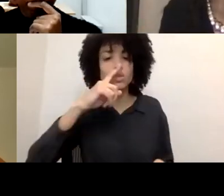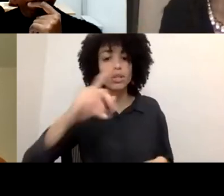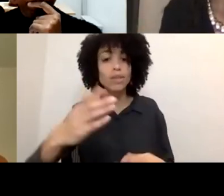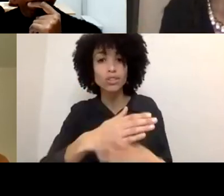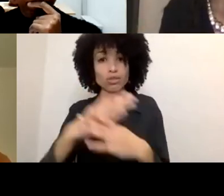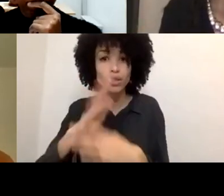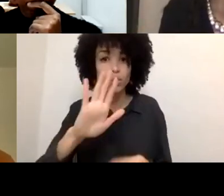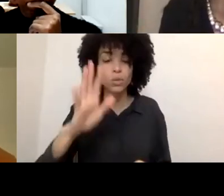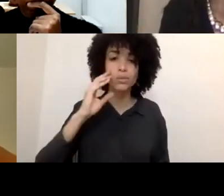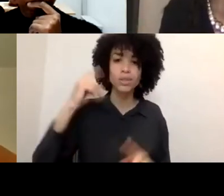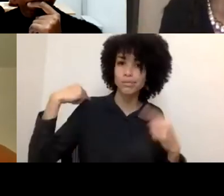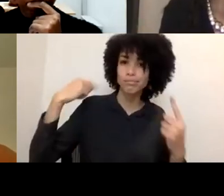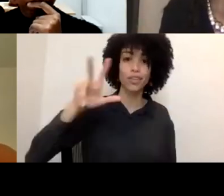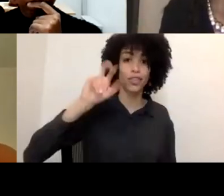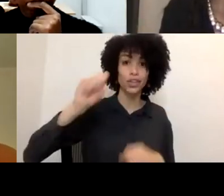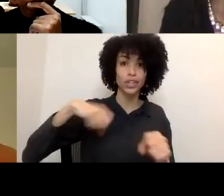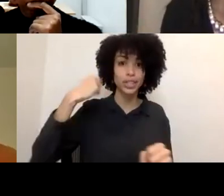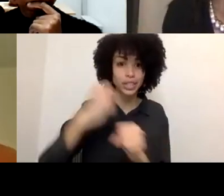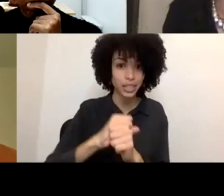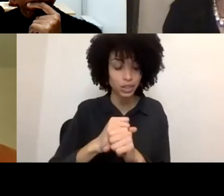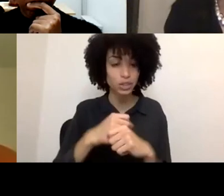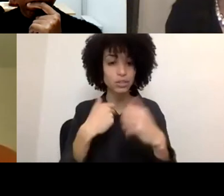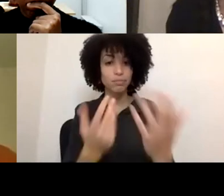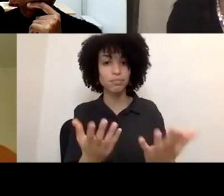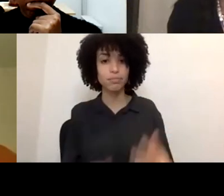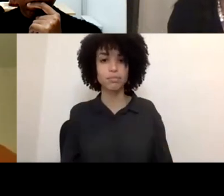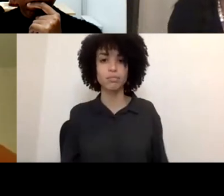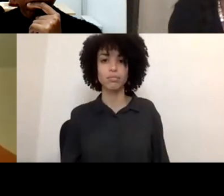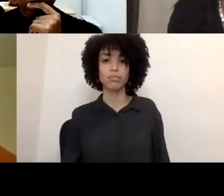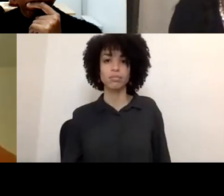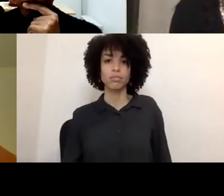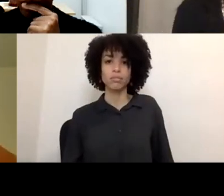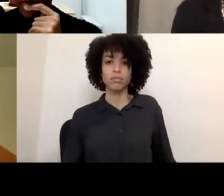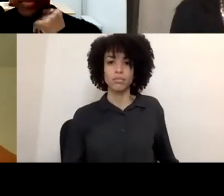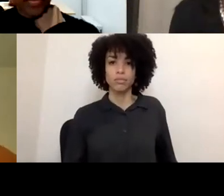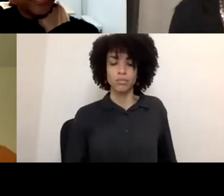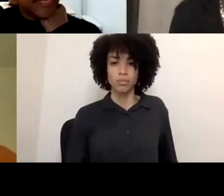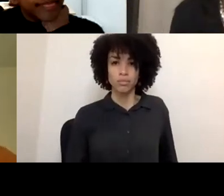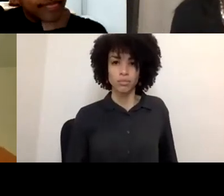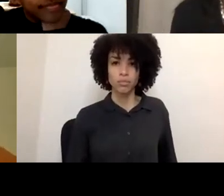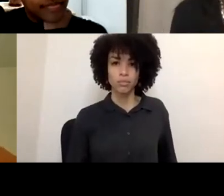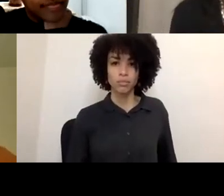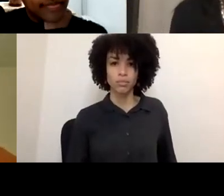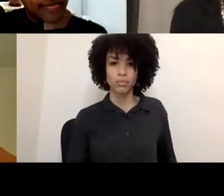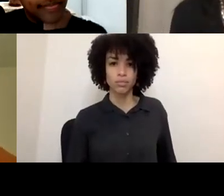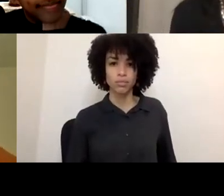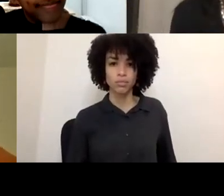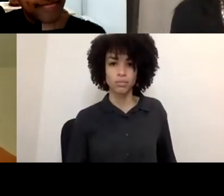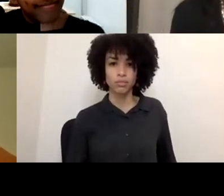past 30 years of the company's history? Well, I think I'll speak